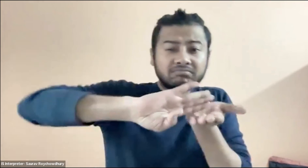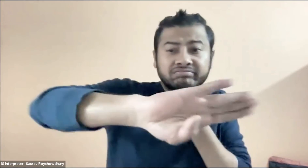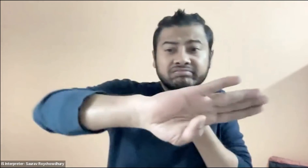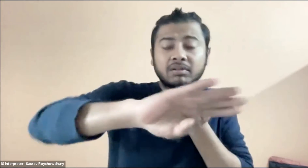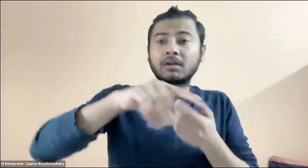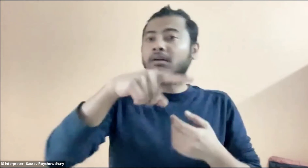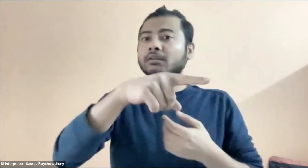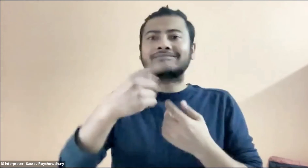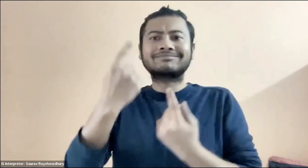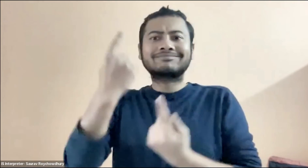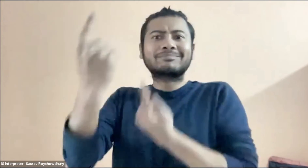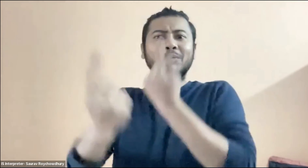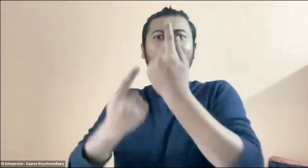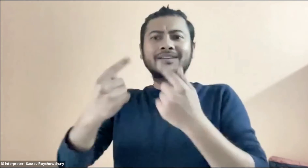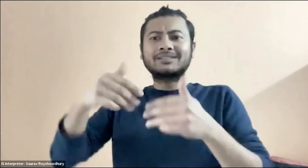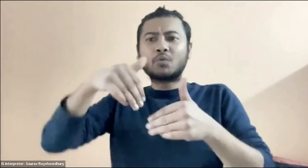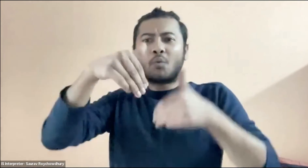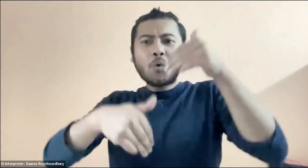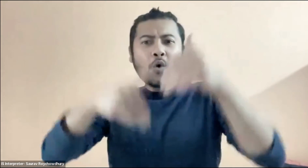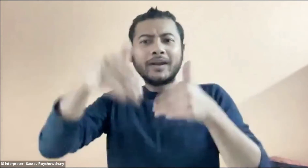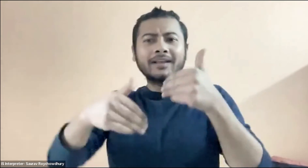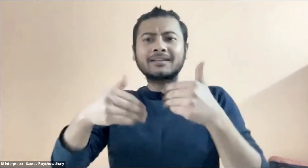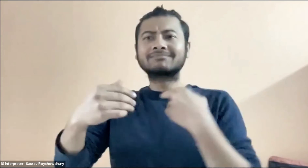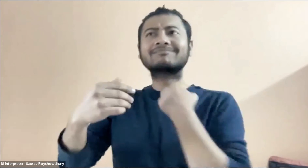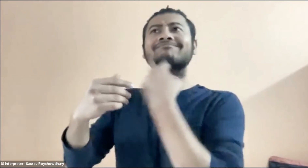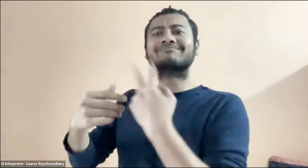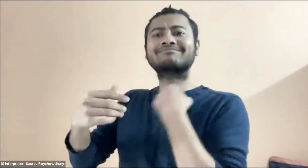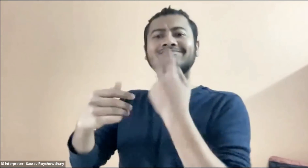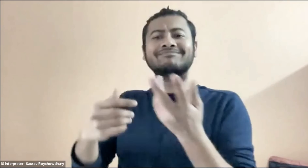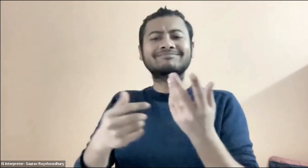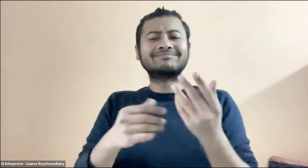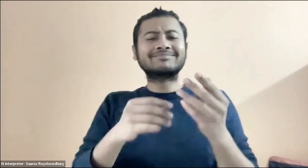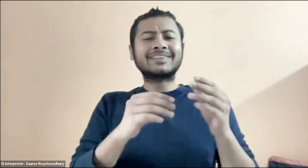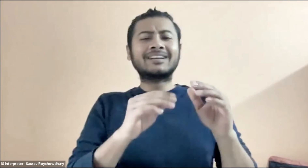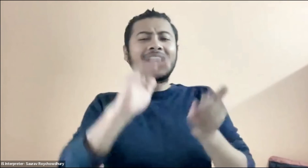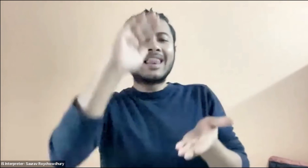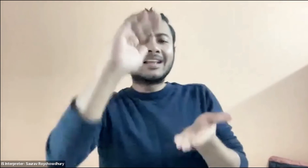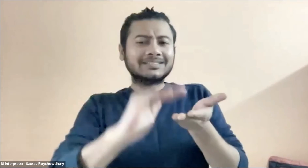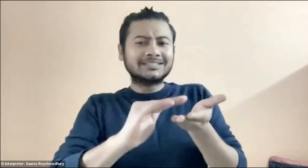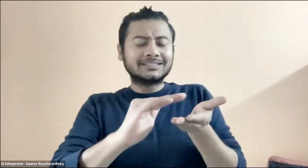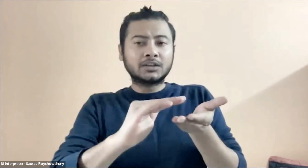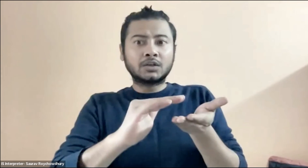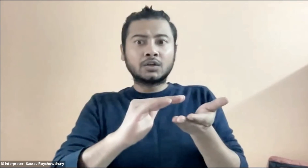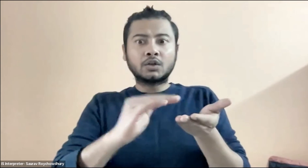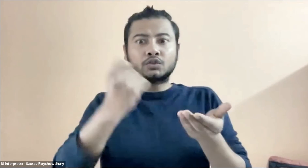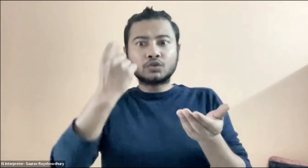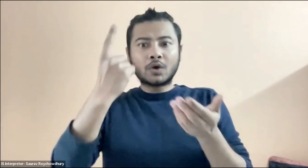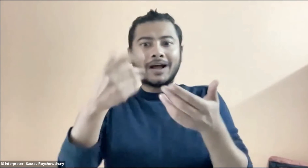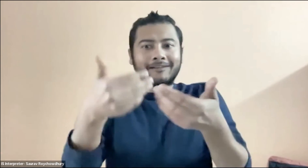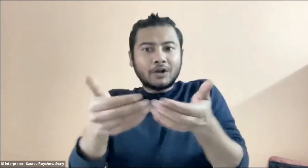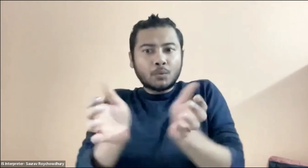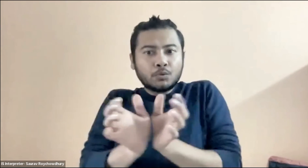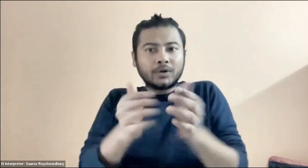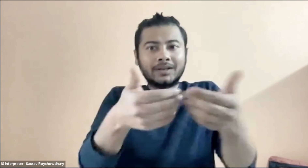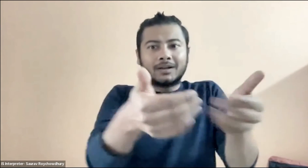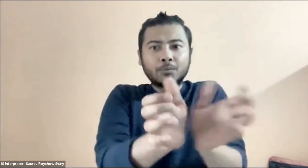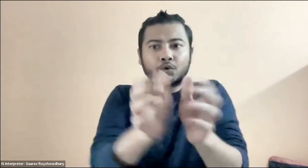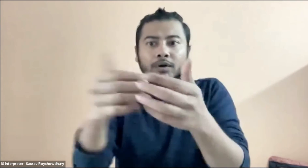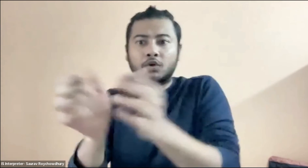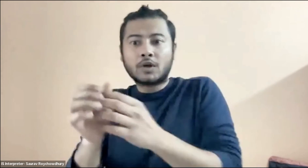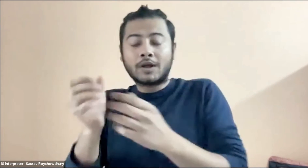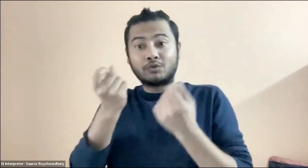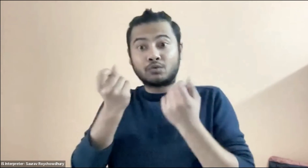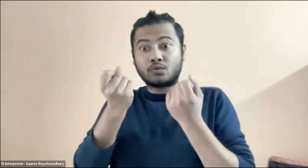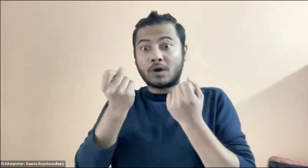for building new allies, solidarity allies. And here we have to be balancing between identity-based pressure